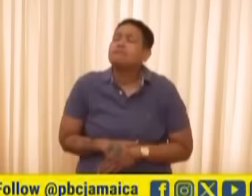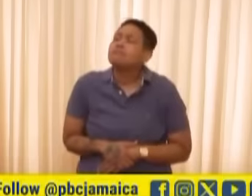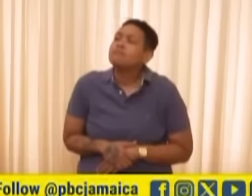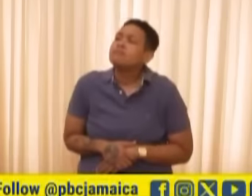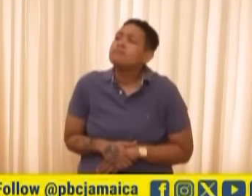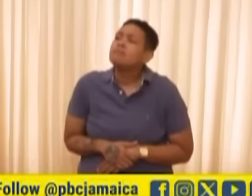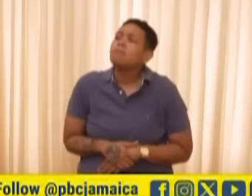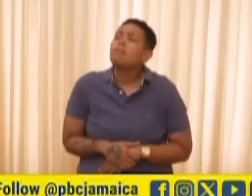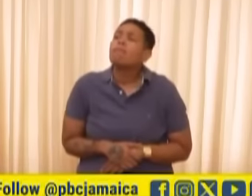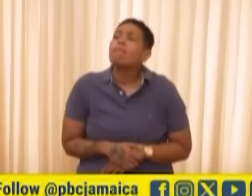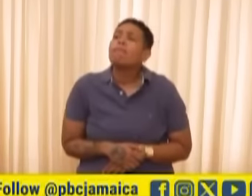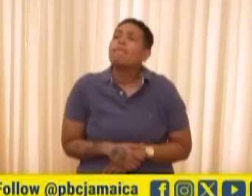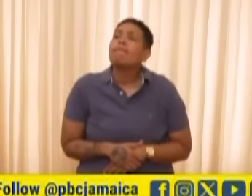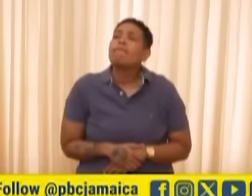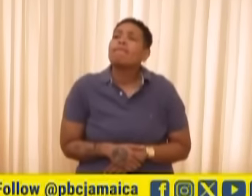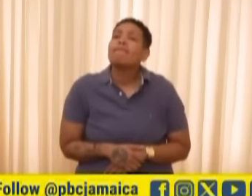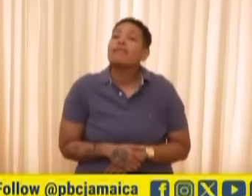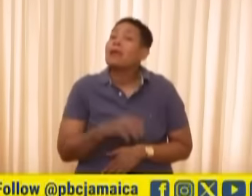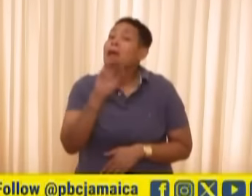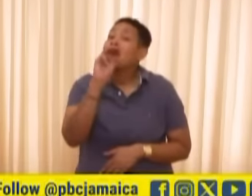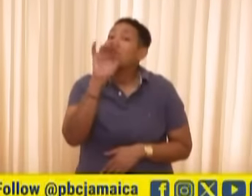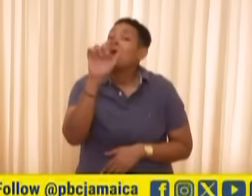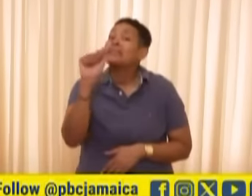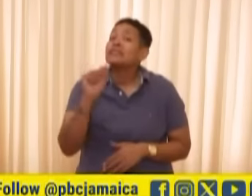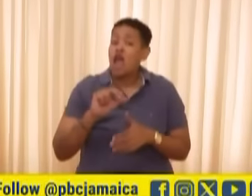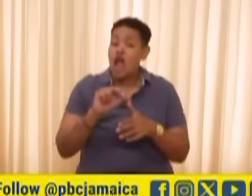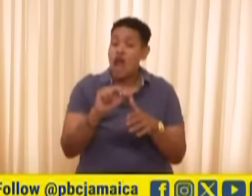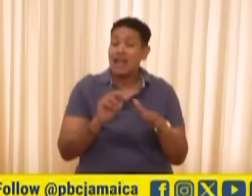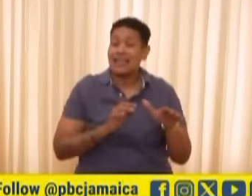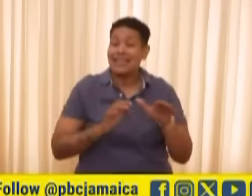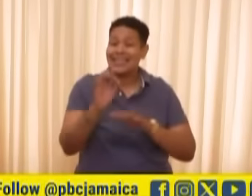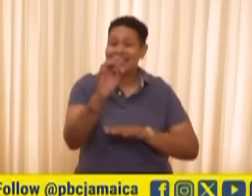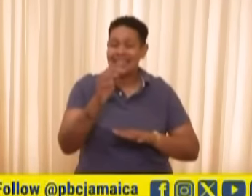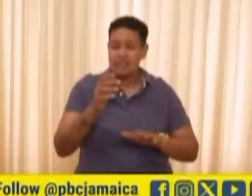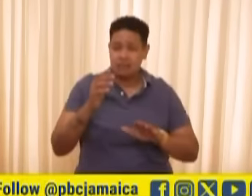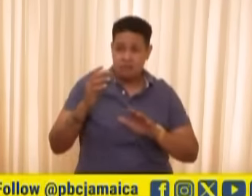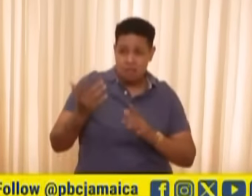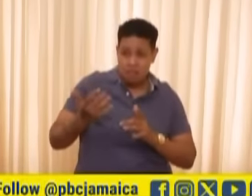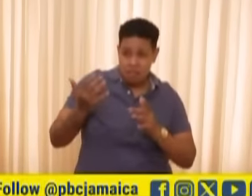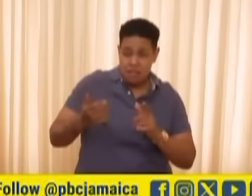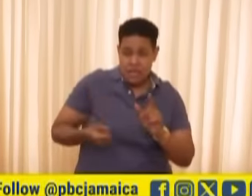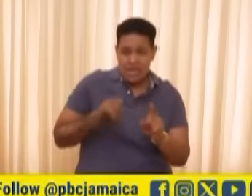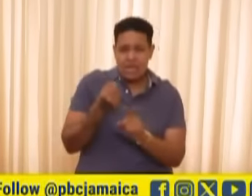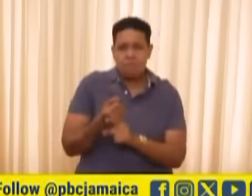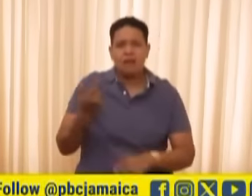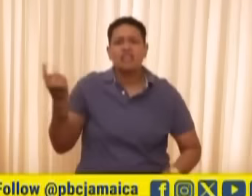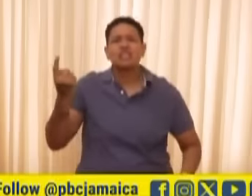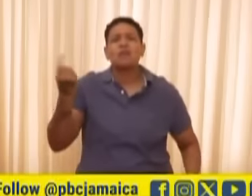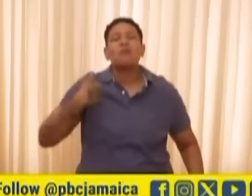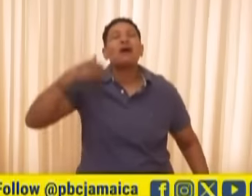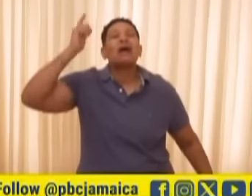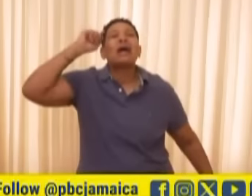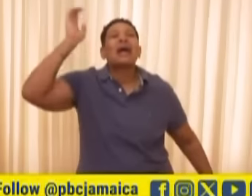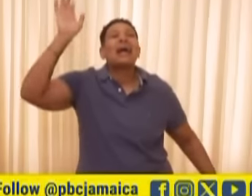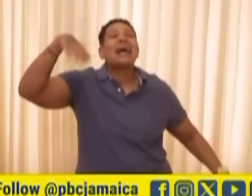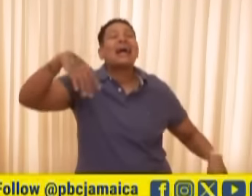Melissa is not something that as a country we should take lightly.